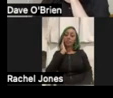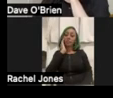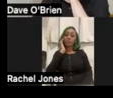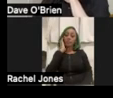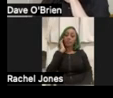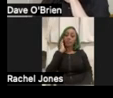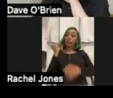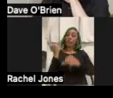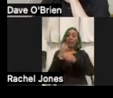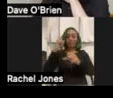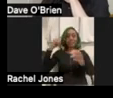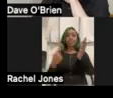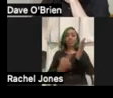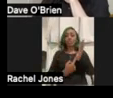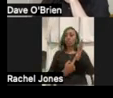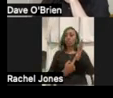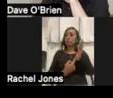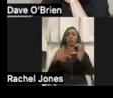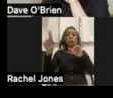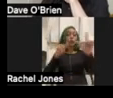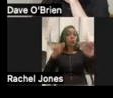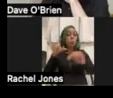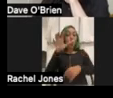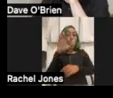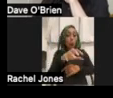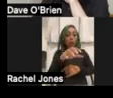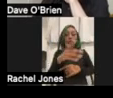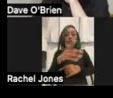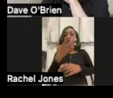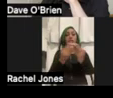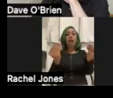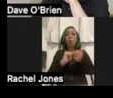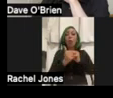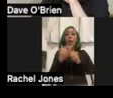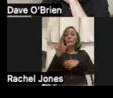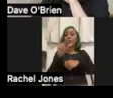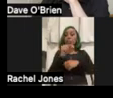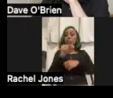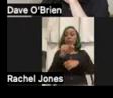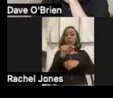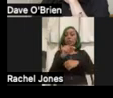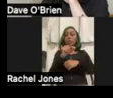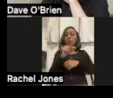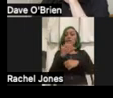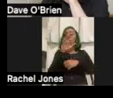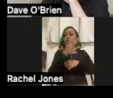based on their choice of location. So for example, some collaborators have chosen sites